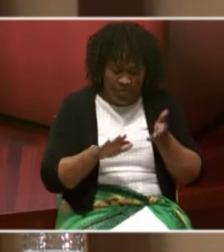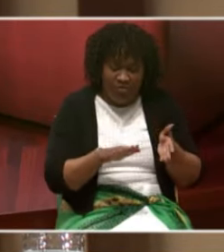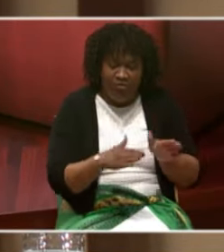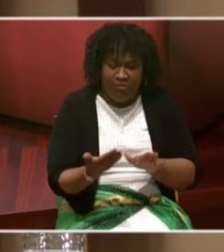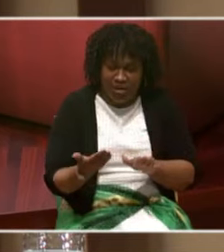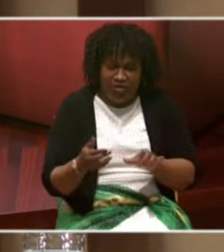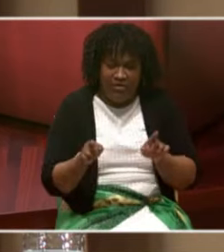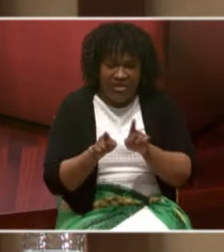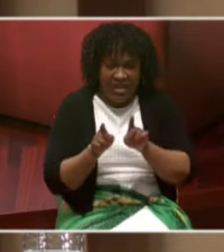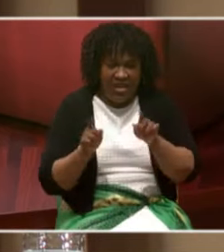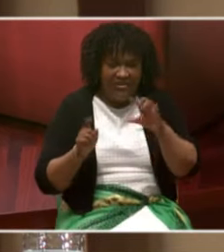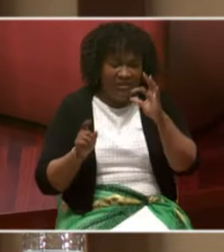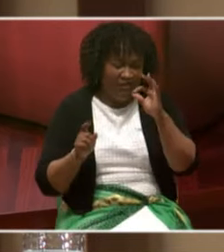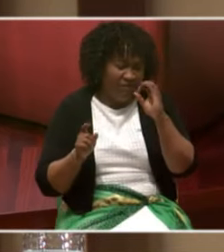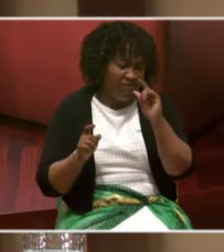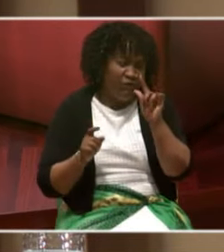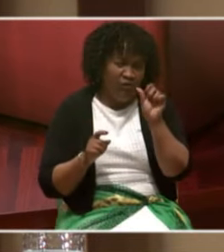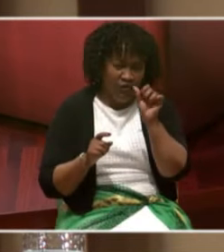conquer you.